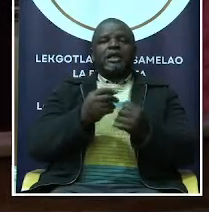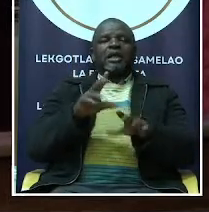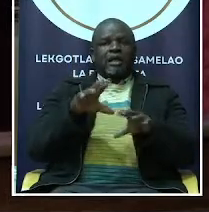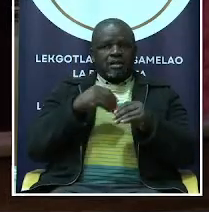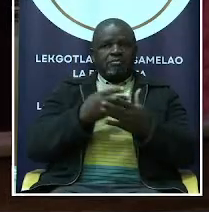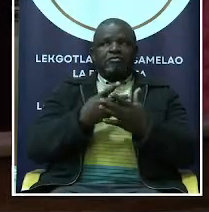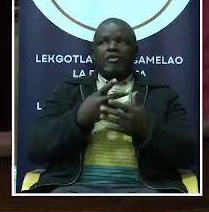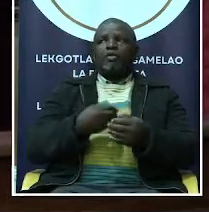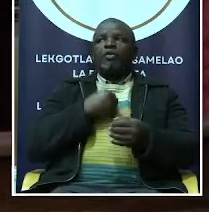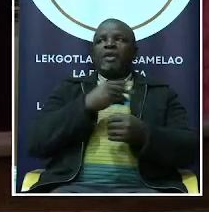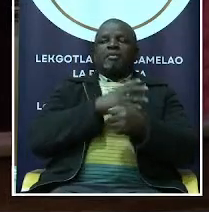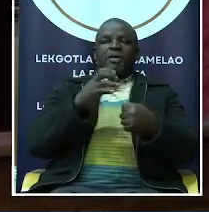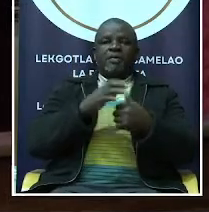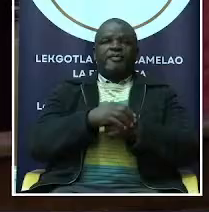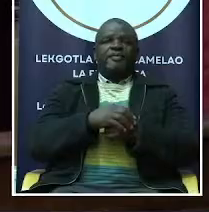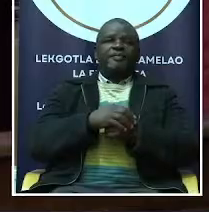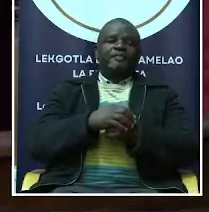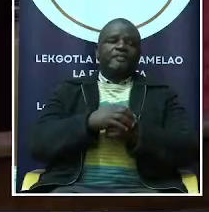empowerment?